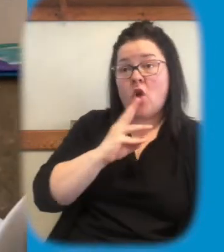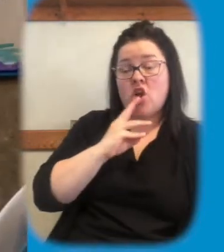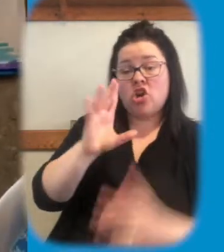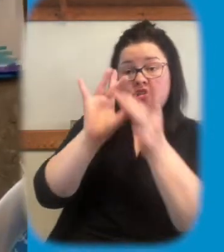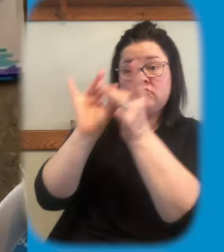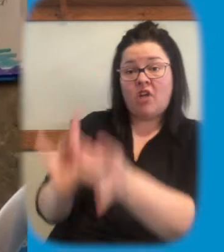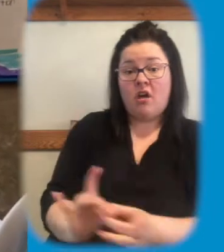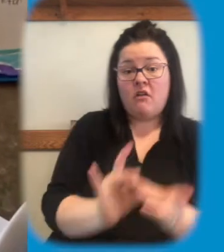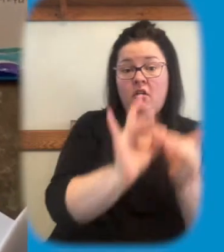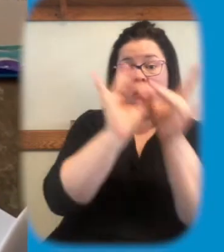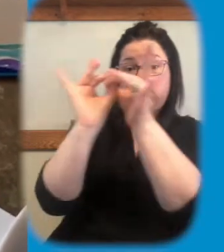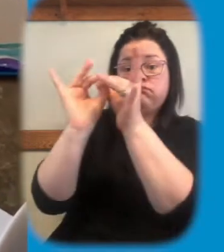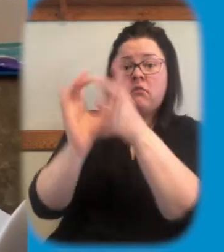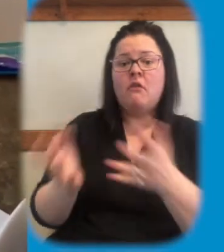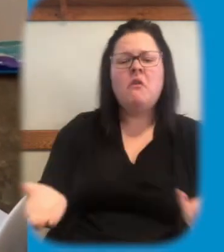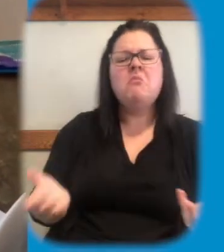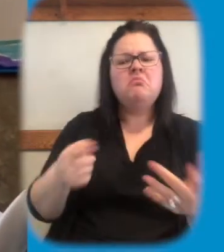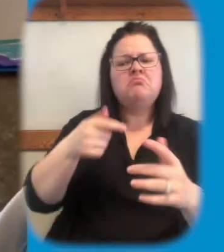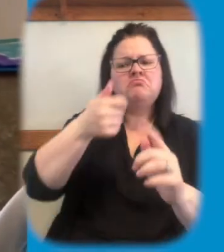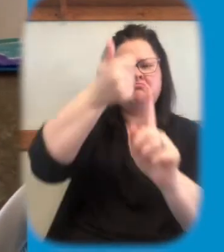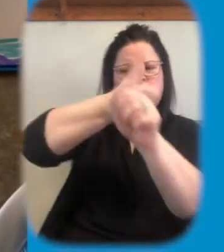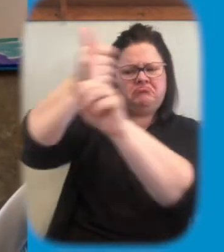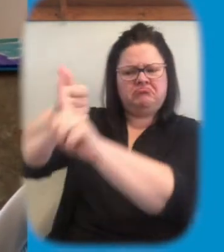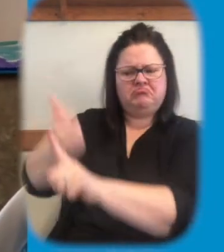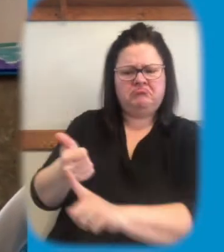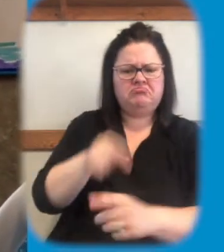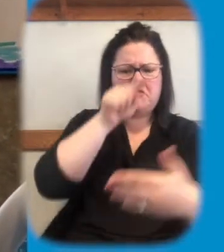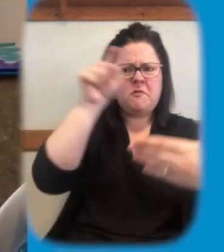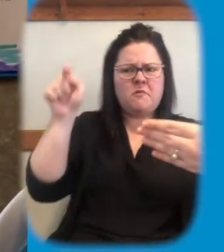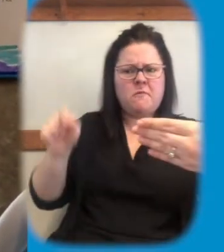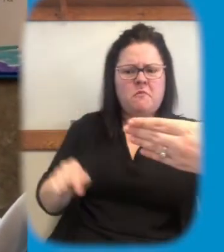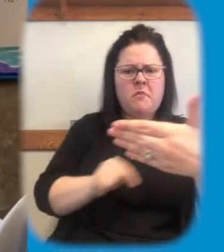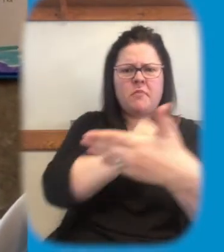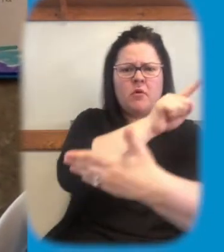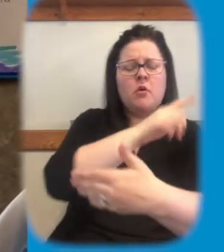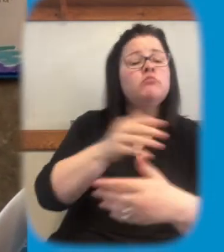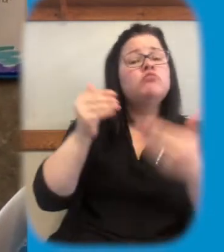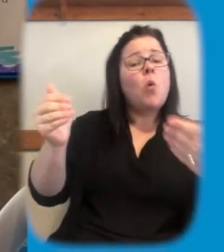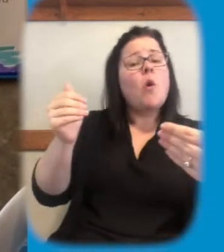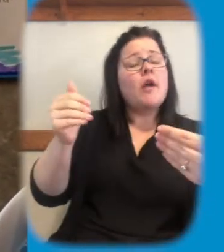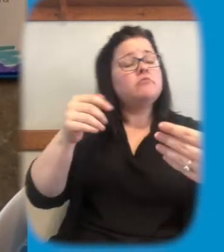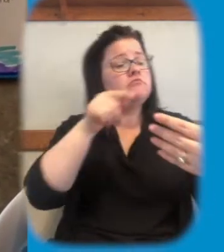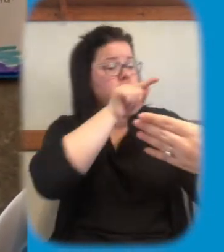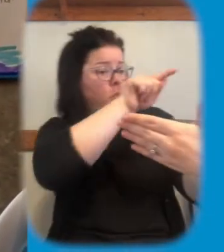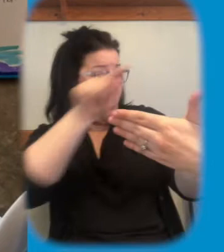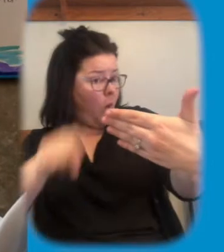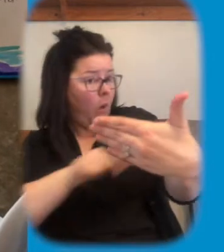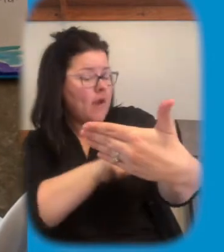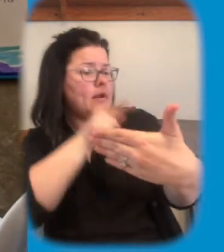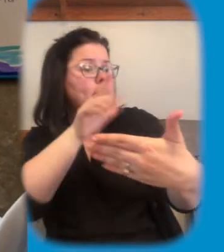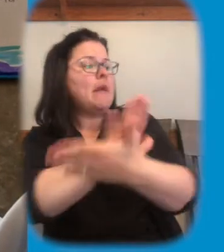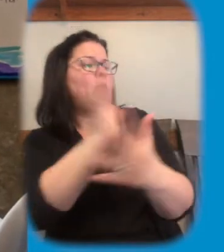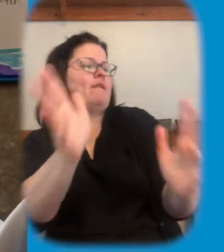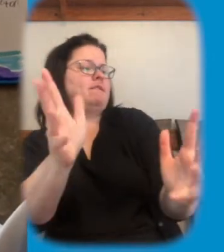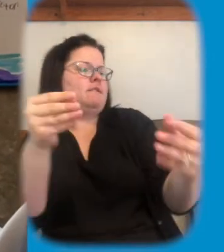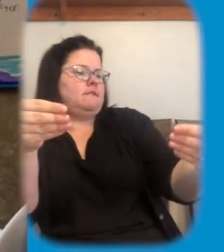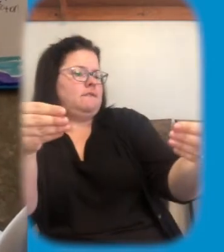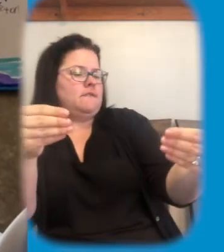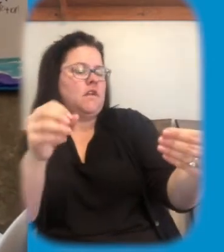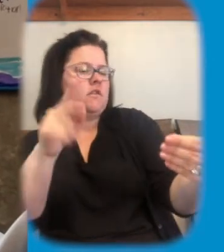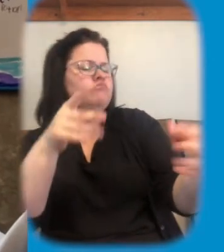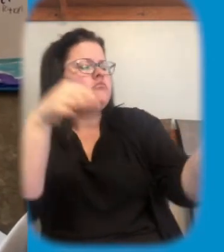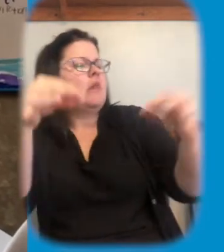The water cycle. Okay, what are all the pieces of the water cycle? You can point to them, but don't grab the paper. We'll let it sit still